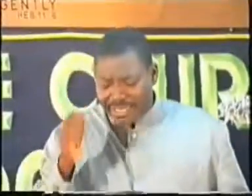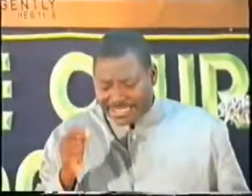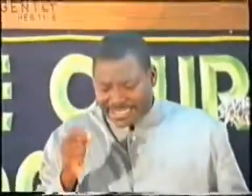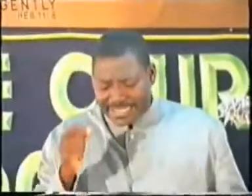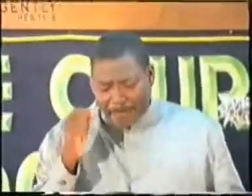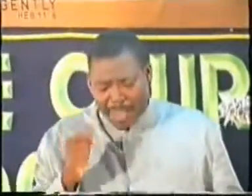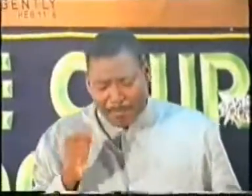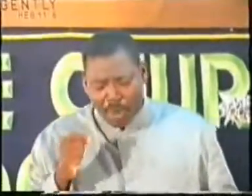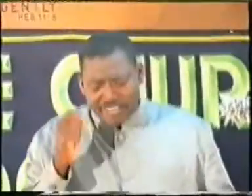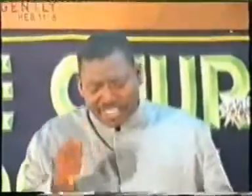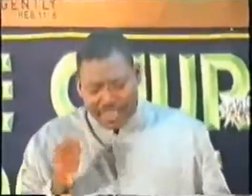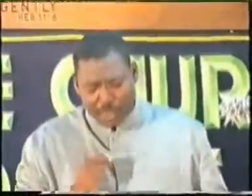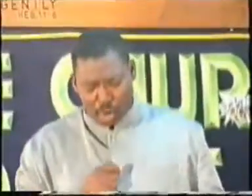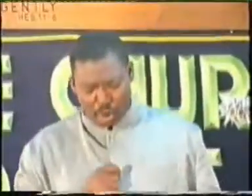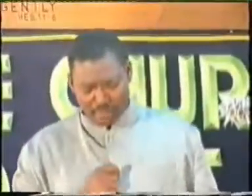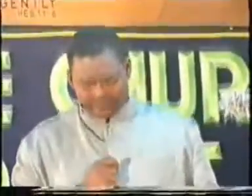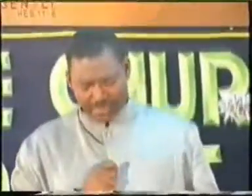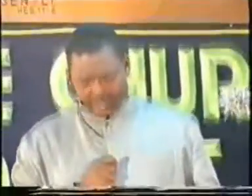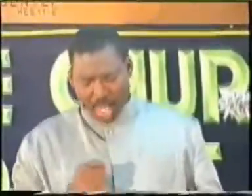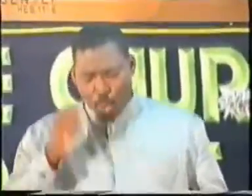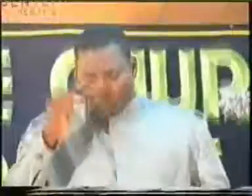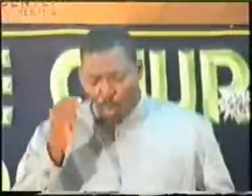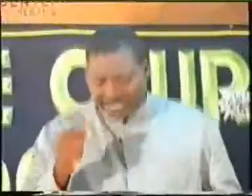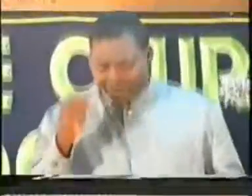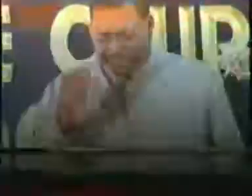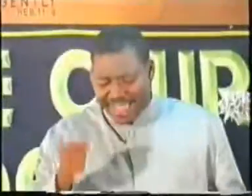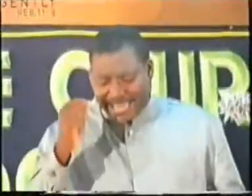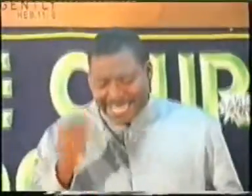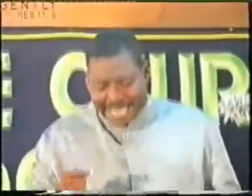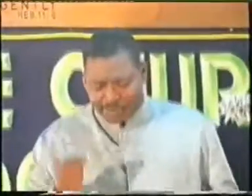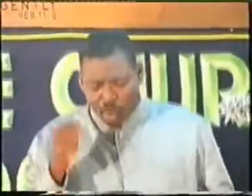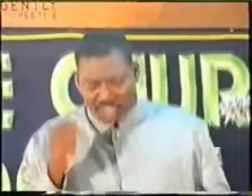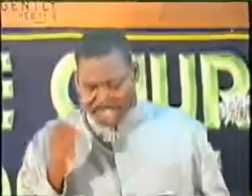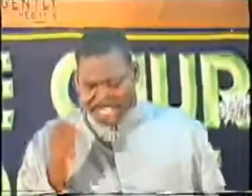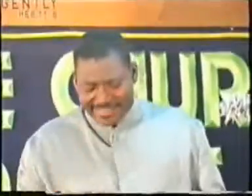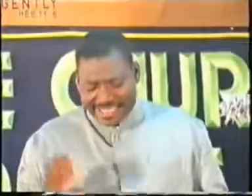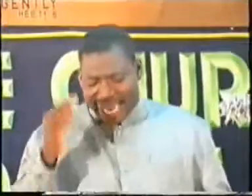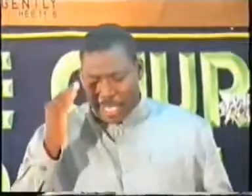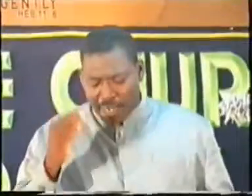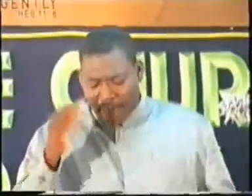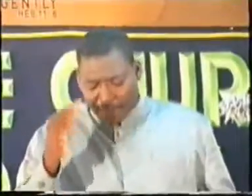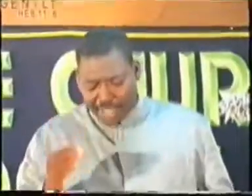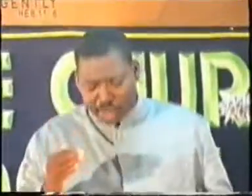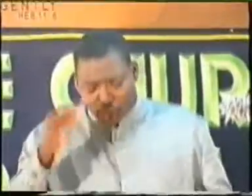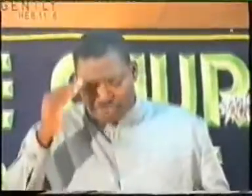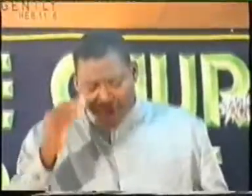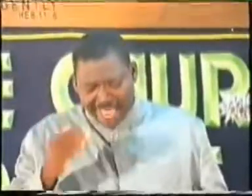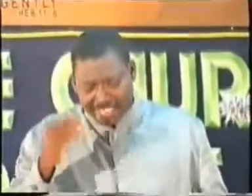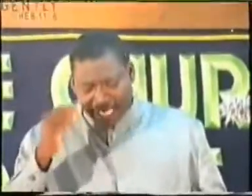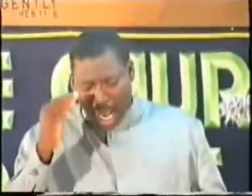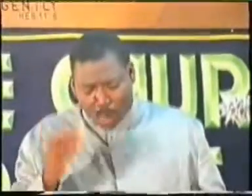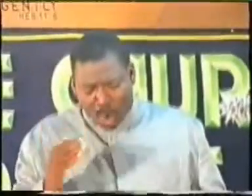for under it the people received the law, what further need was there that another priest should